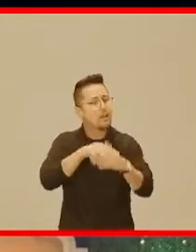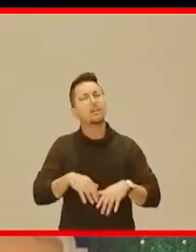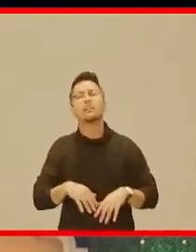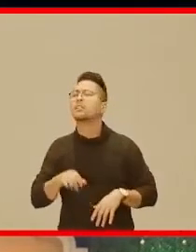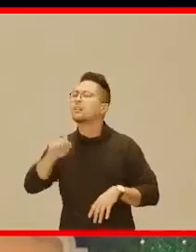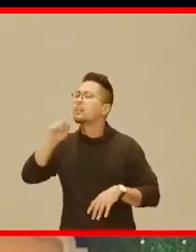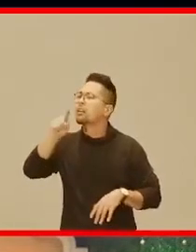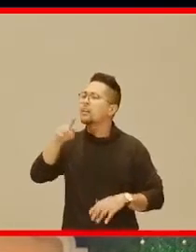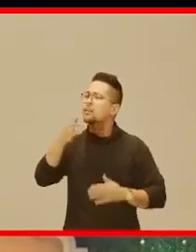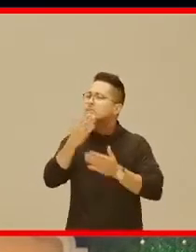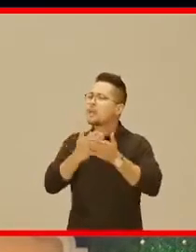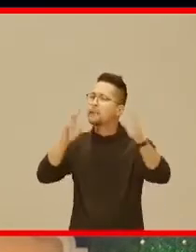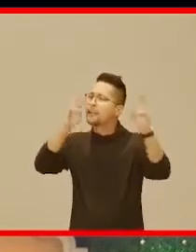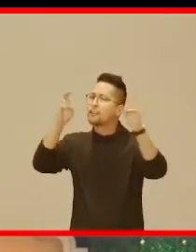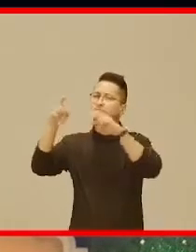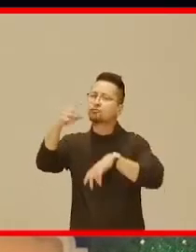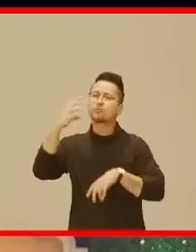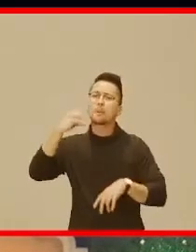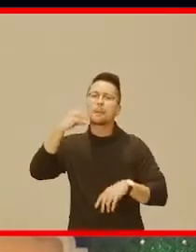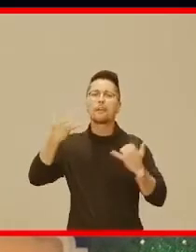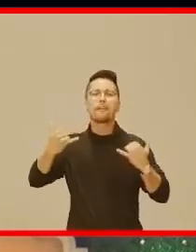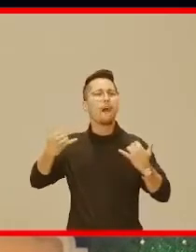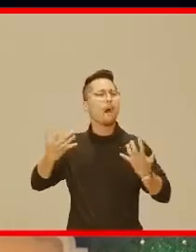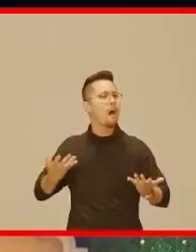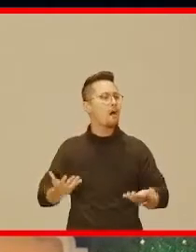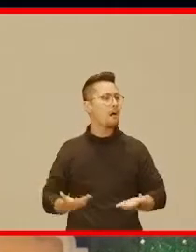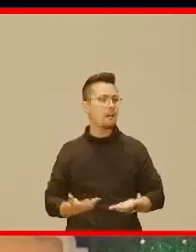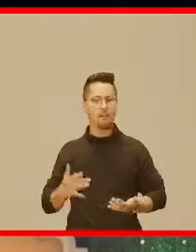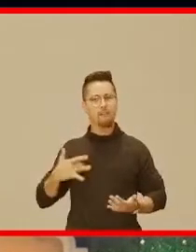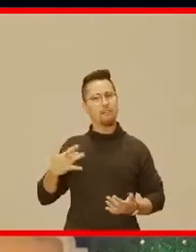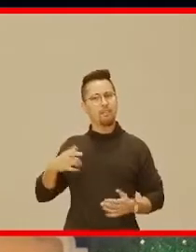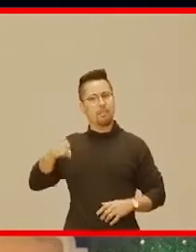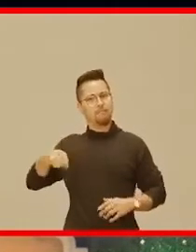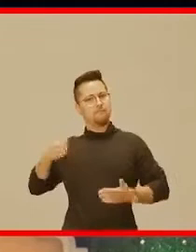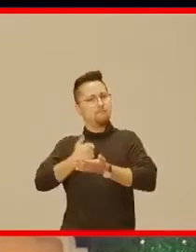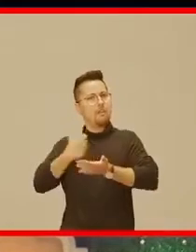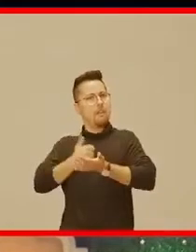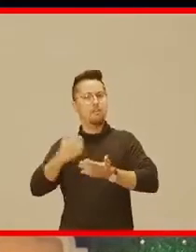face in your community now? And maybe we can help you navigate those.